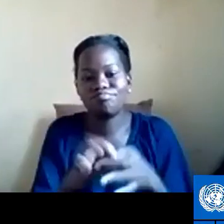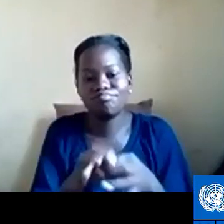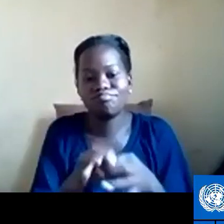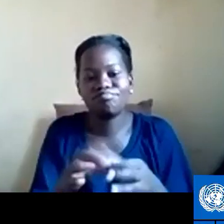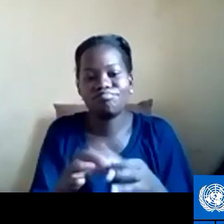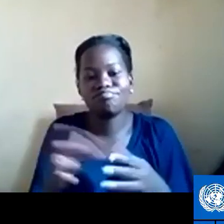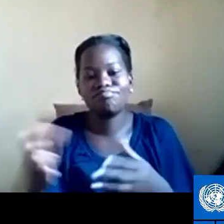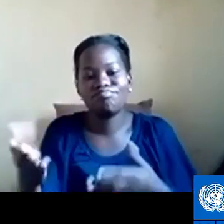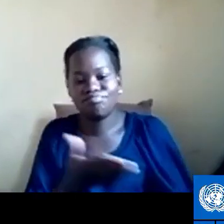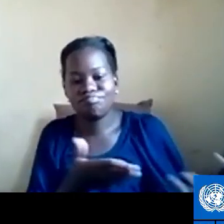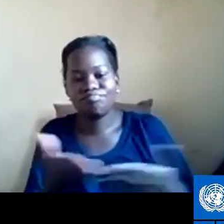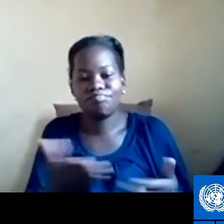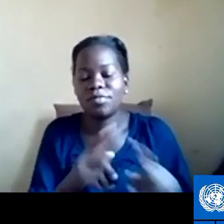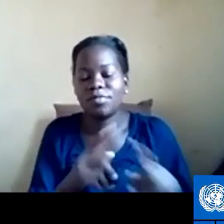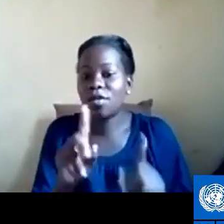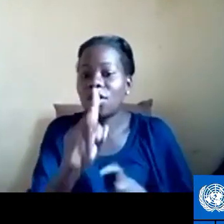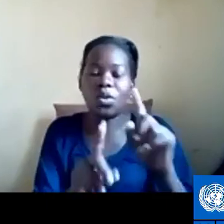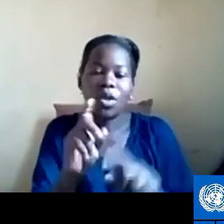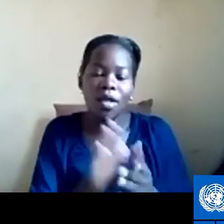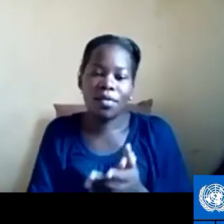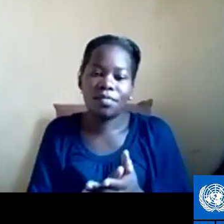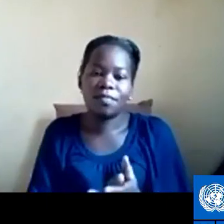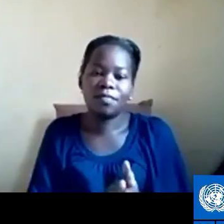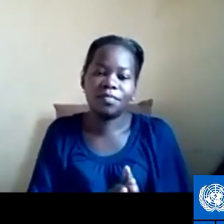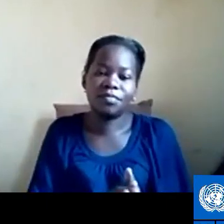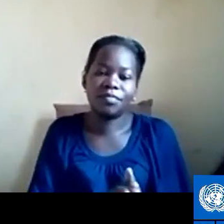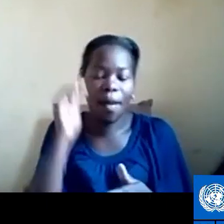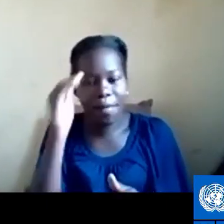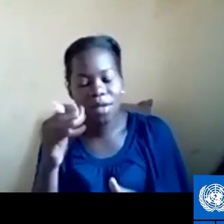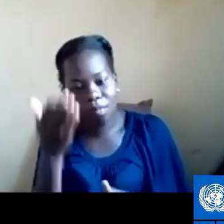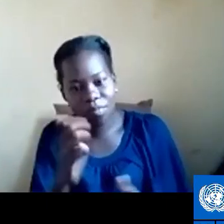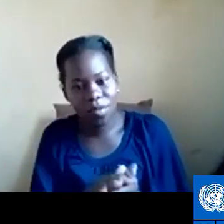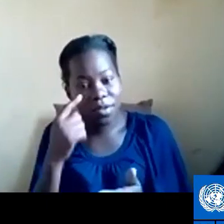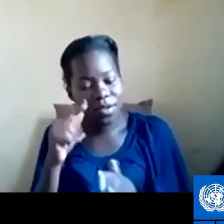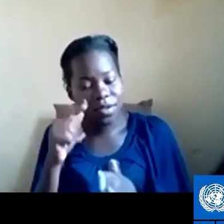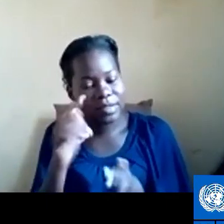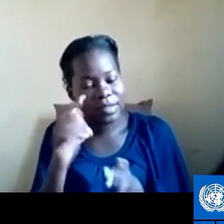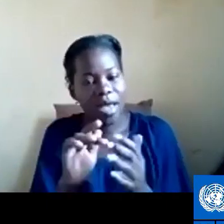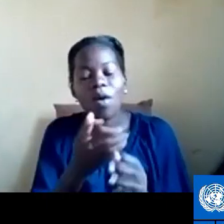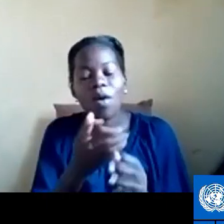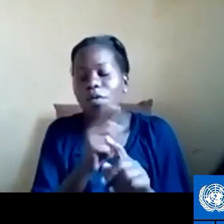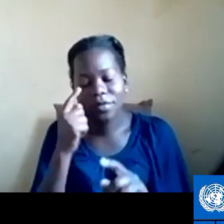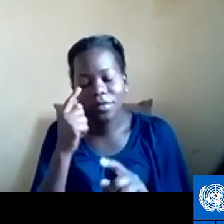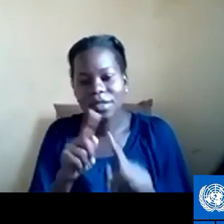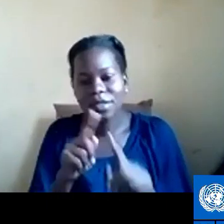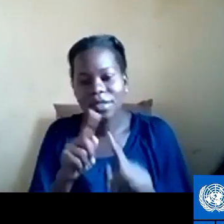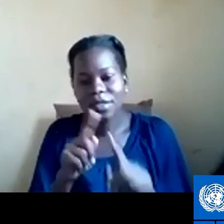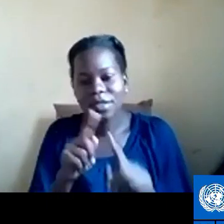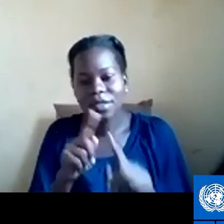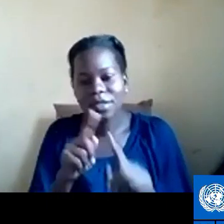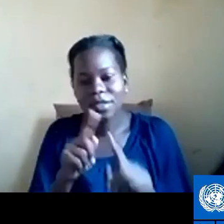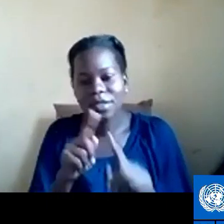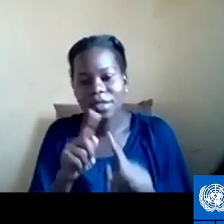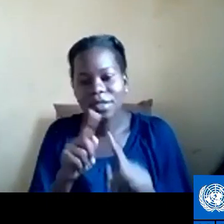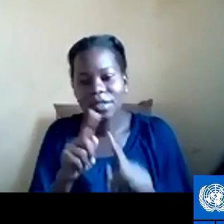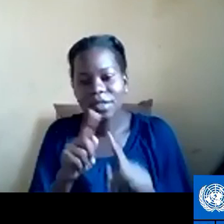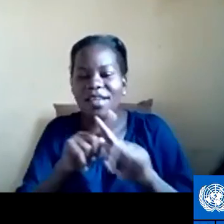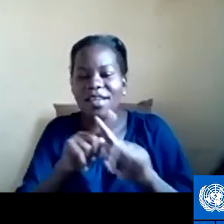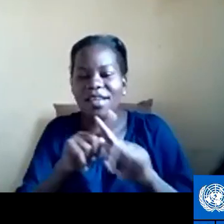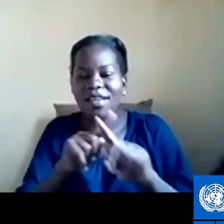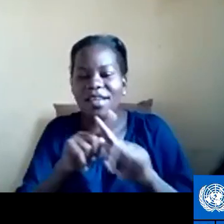your emails. So far, we have over 3,400 ideas in various categories. So as I mentioned at the beginning of this